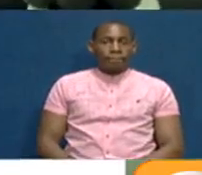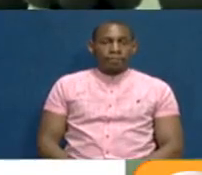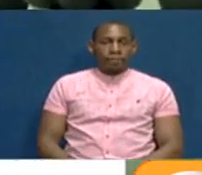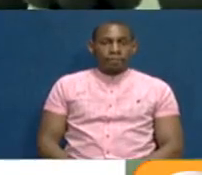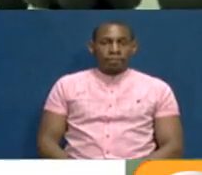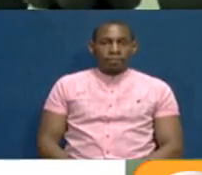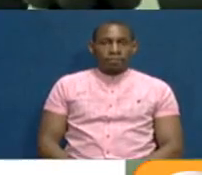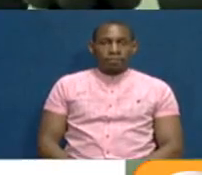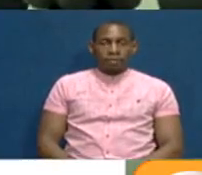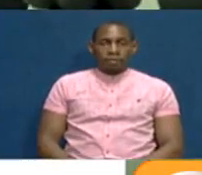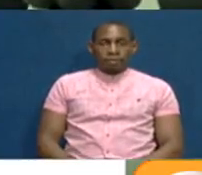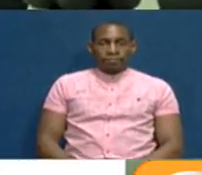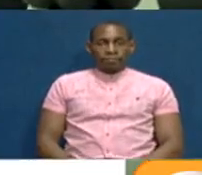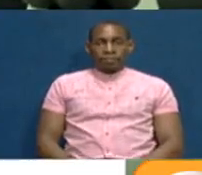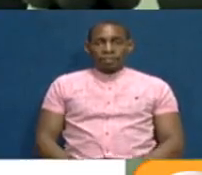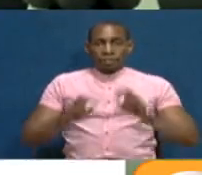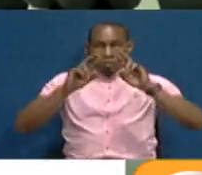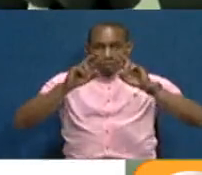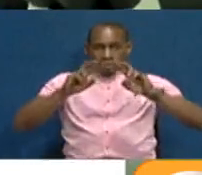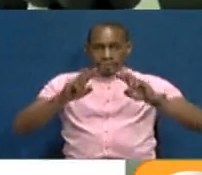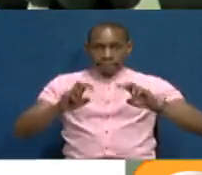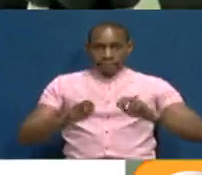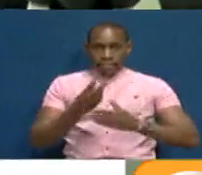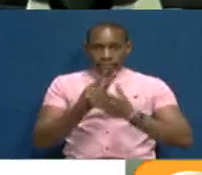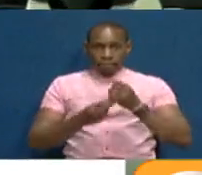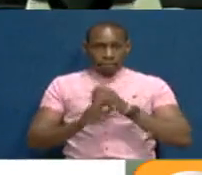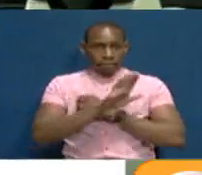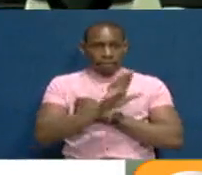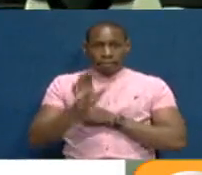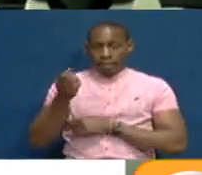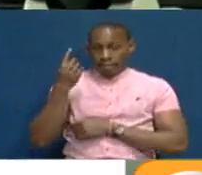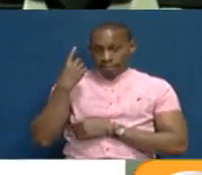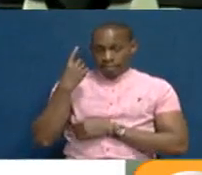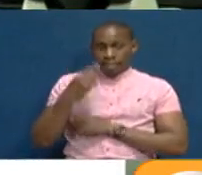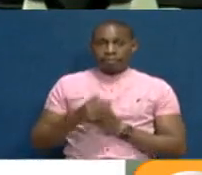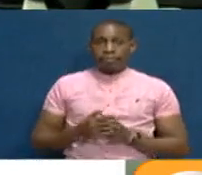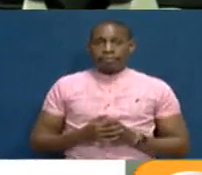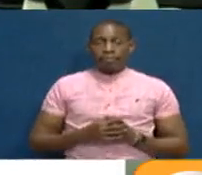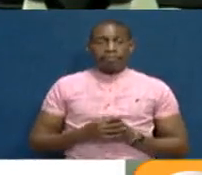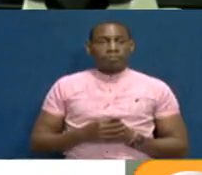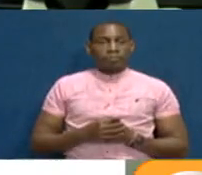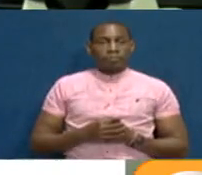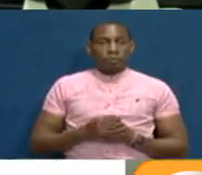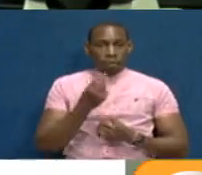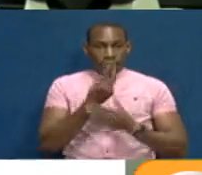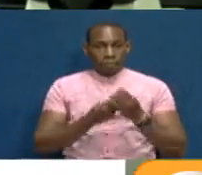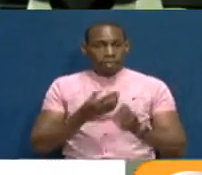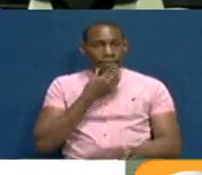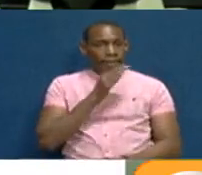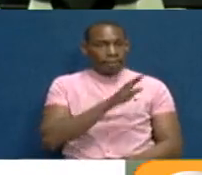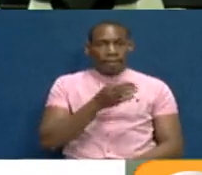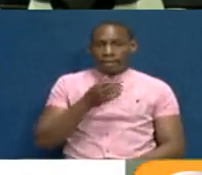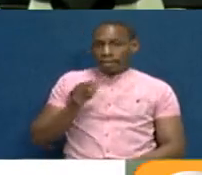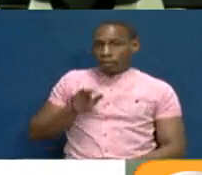will investigate both. All right. And we, in both